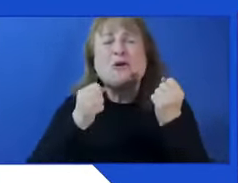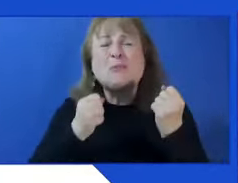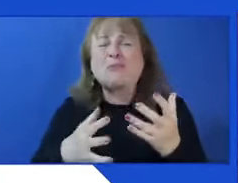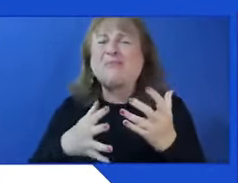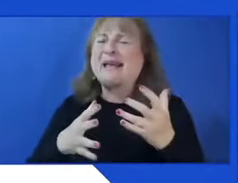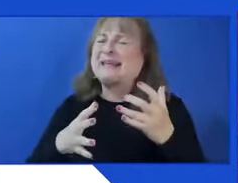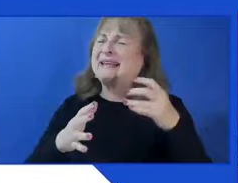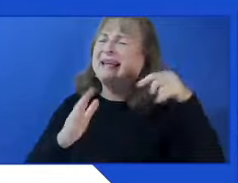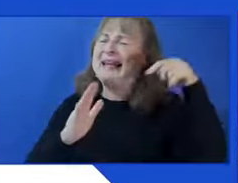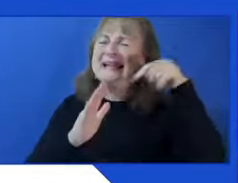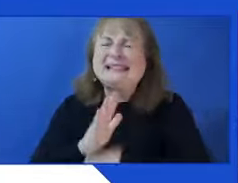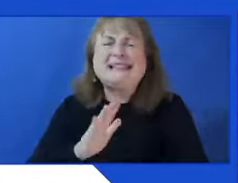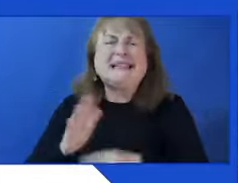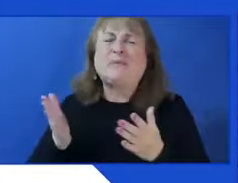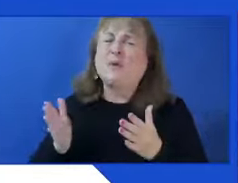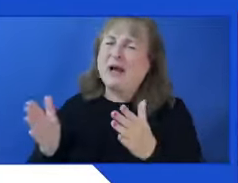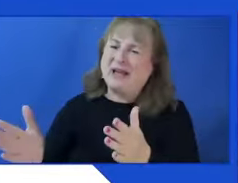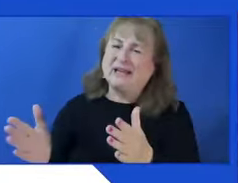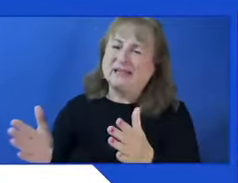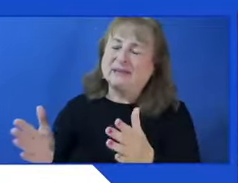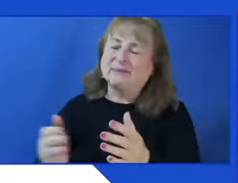deep and profound ways.